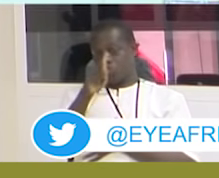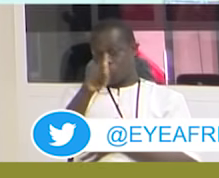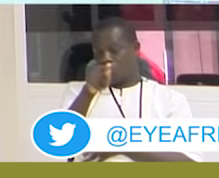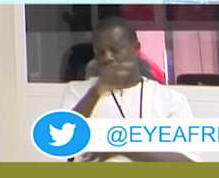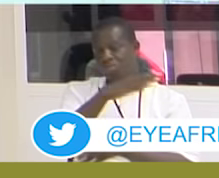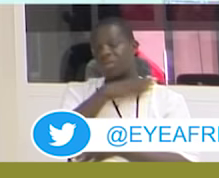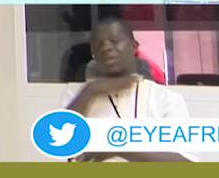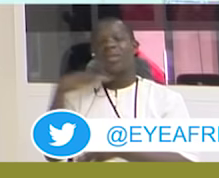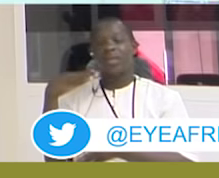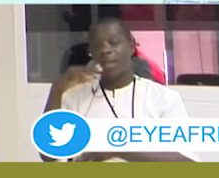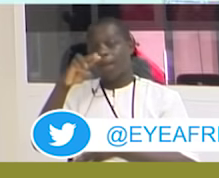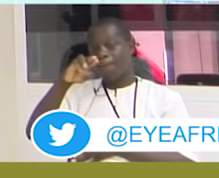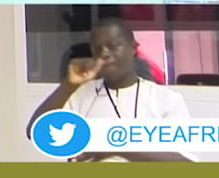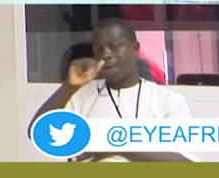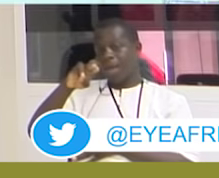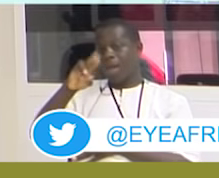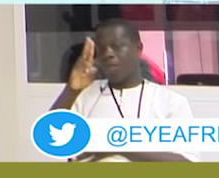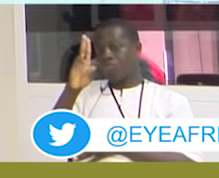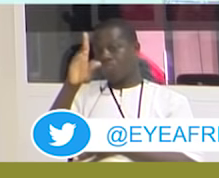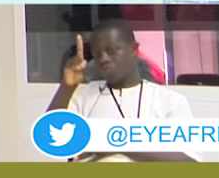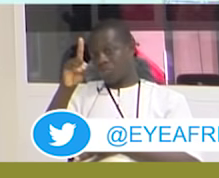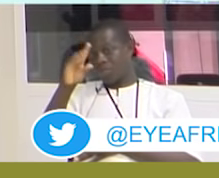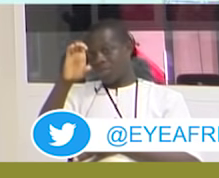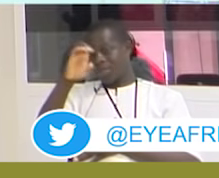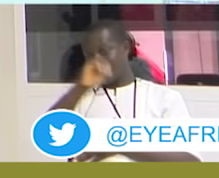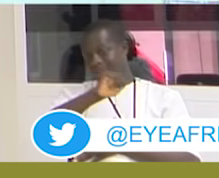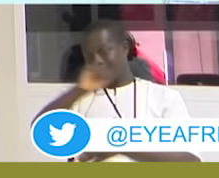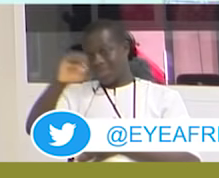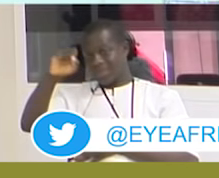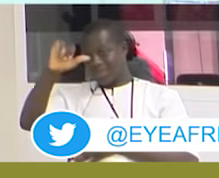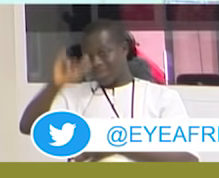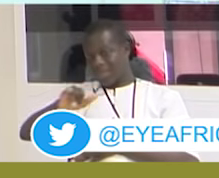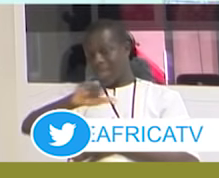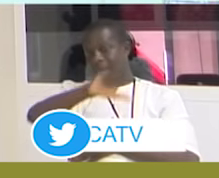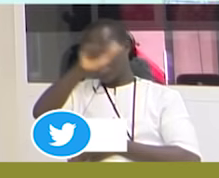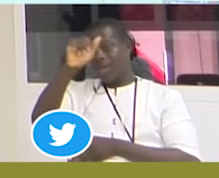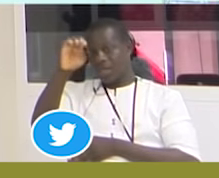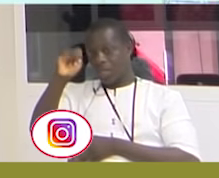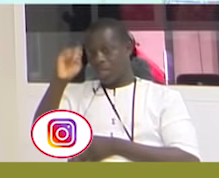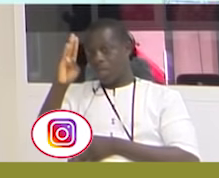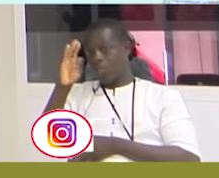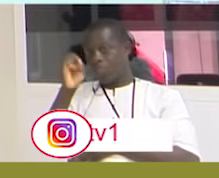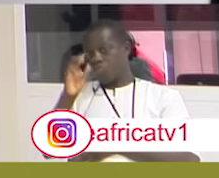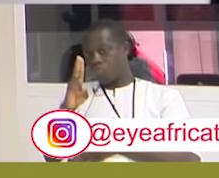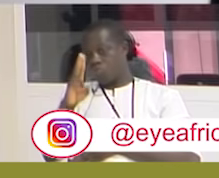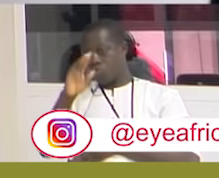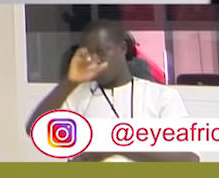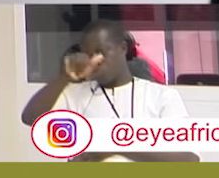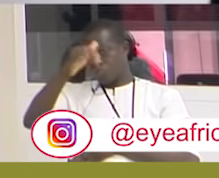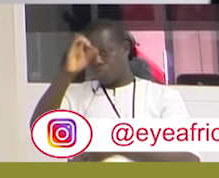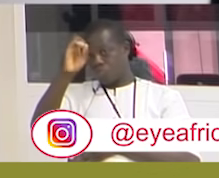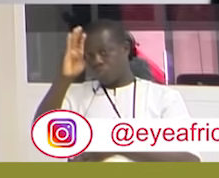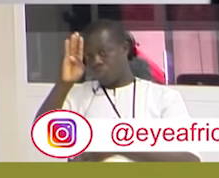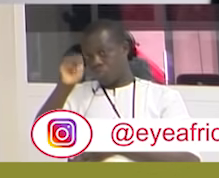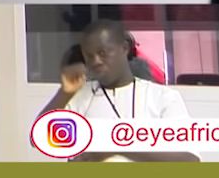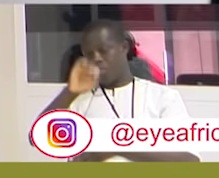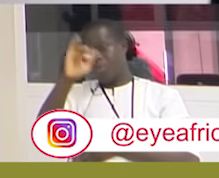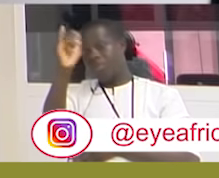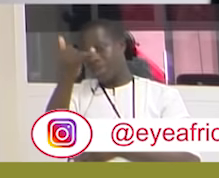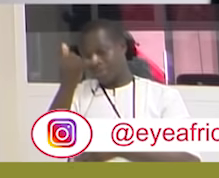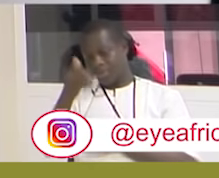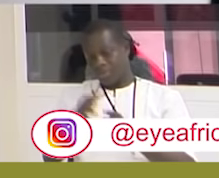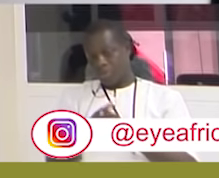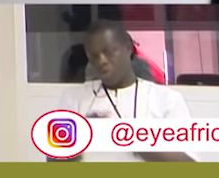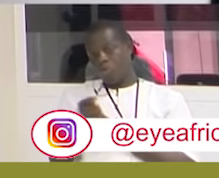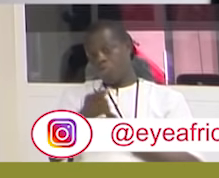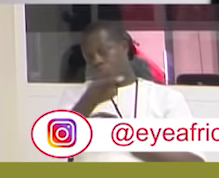killed Mahmoud Cisse and Ibu Diop. Yena ray Mahmoud Cisse ak Ibu Diop. Wow. Yes. You